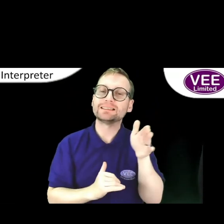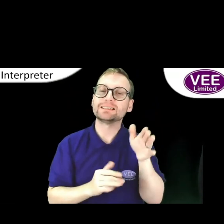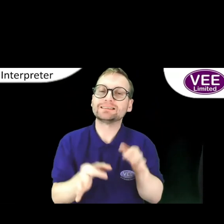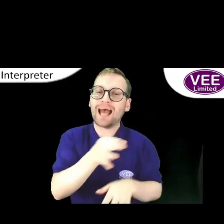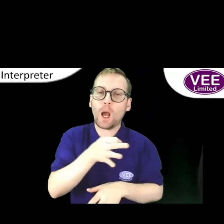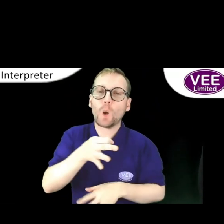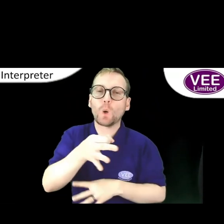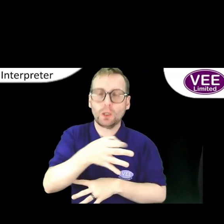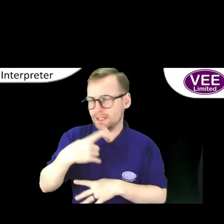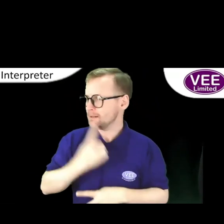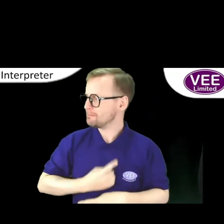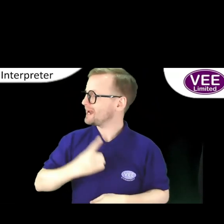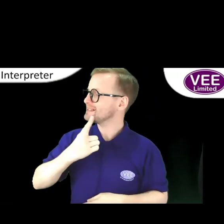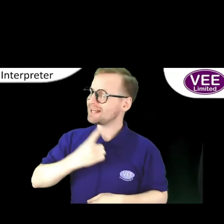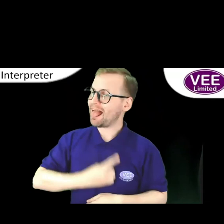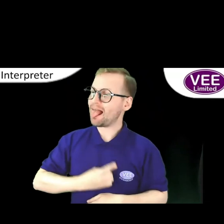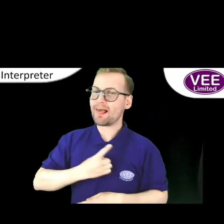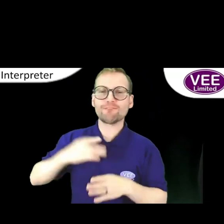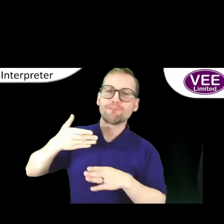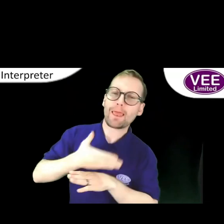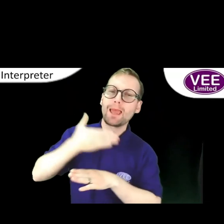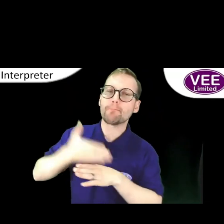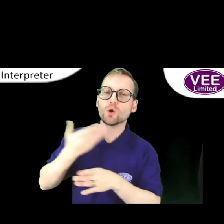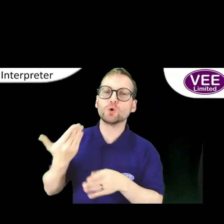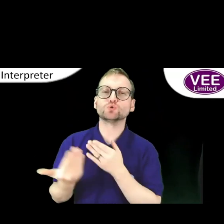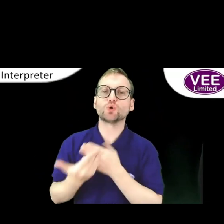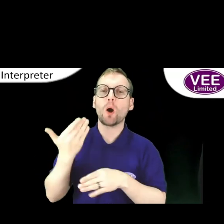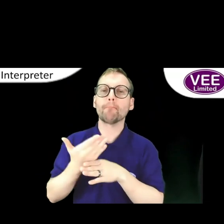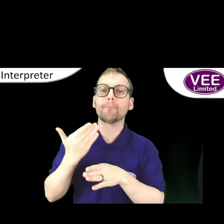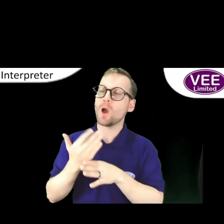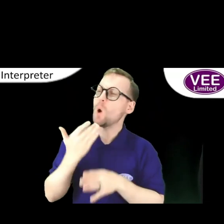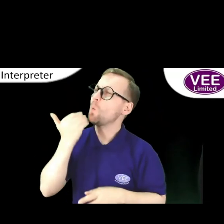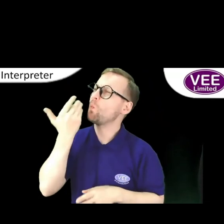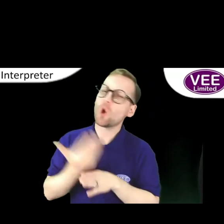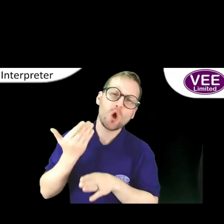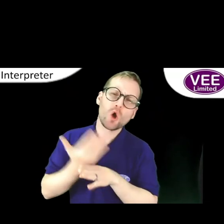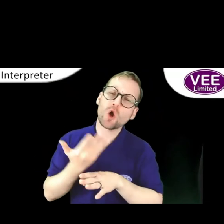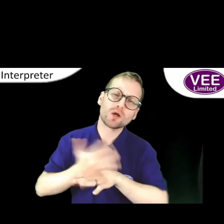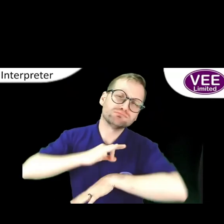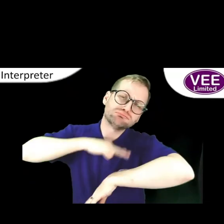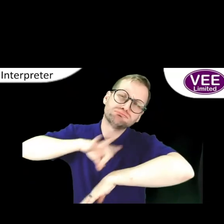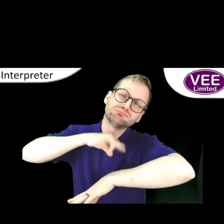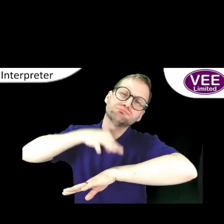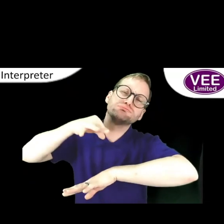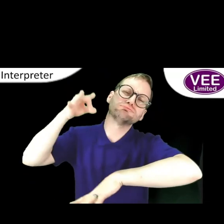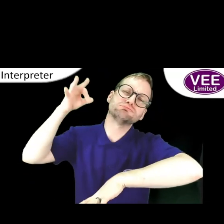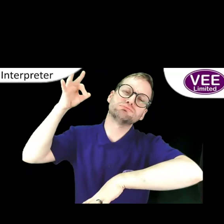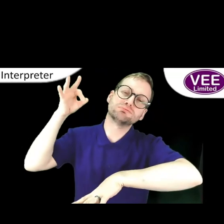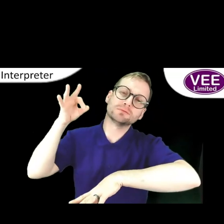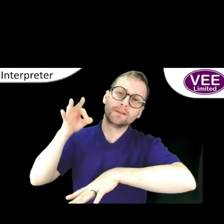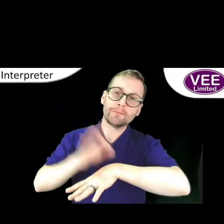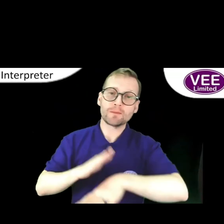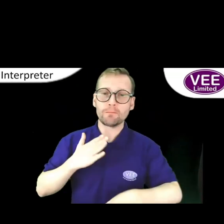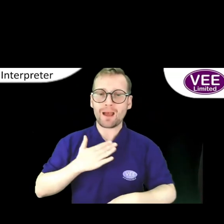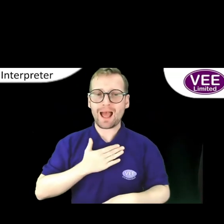got myself a labouring job, and I worked every hour I found. My head